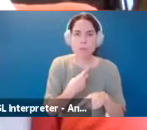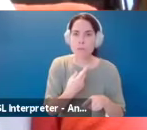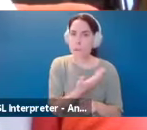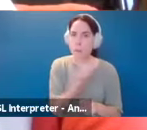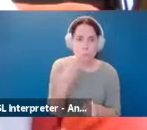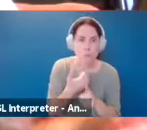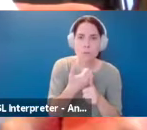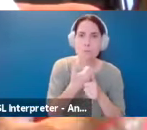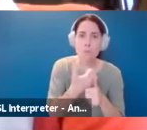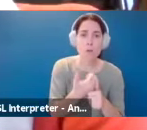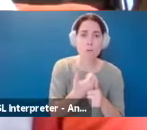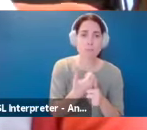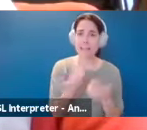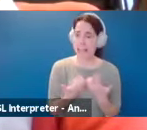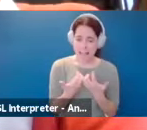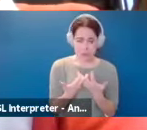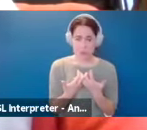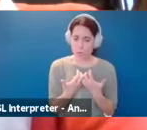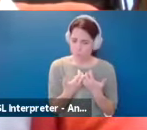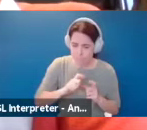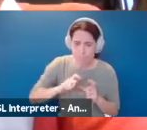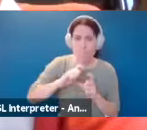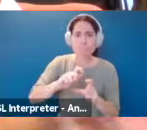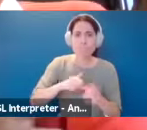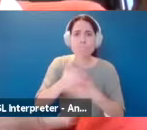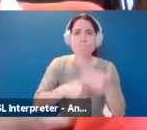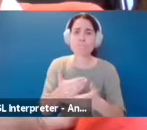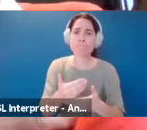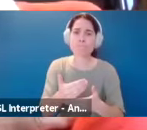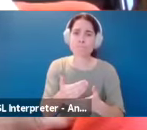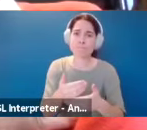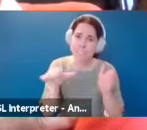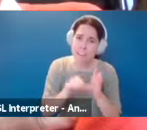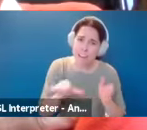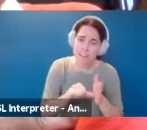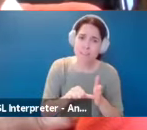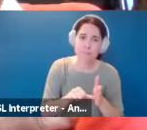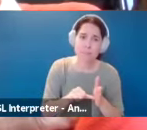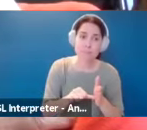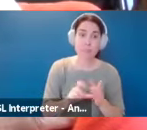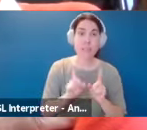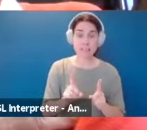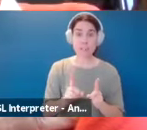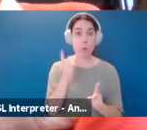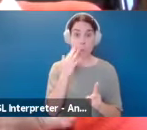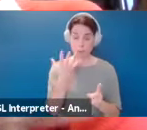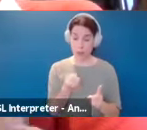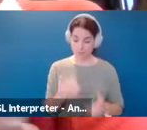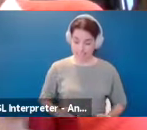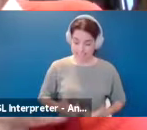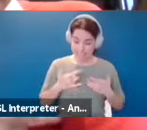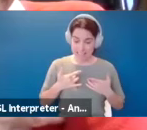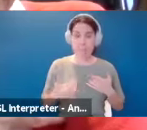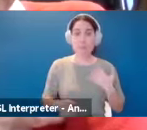it's very hard to listen to someone's experience of pain when there's a sense that you directly or indirectly have